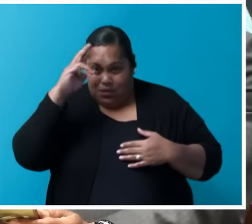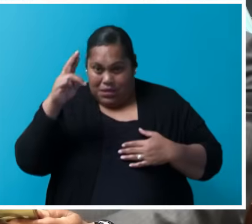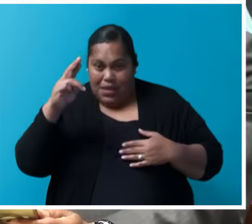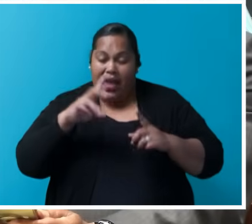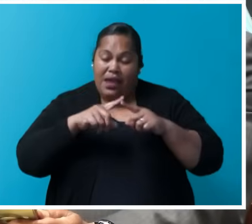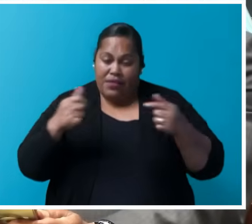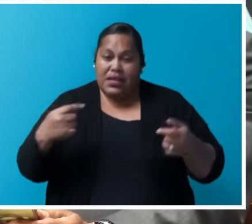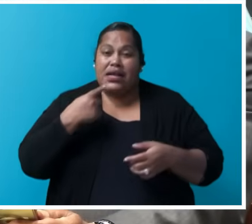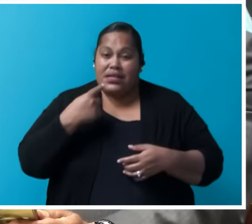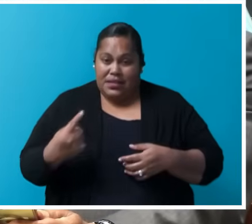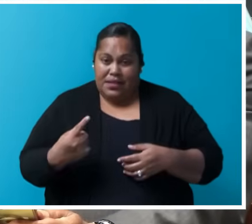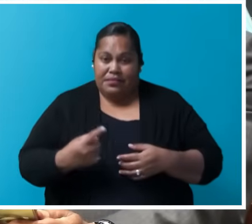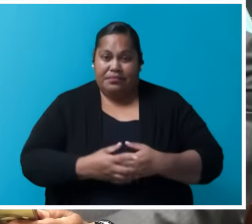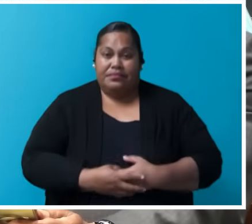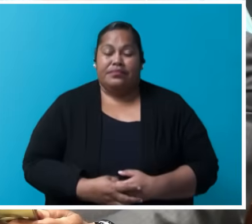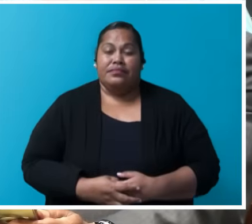everything I said in the opposition,